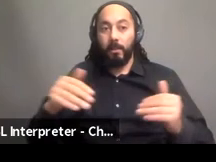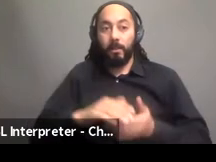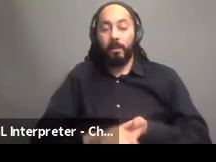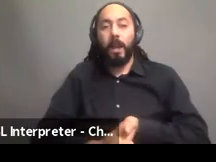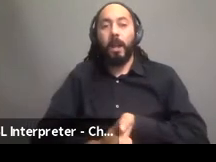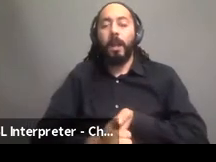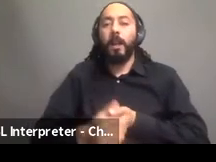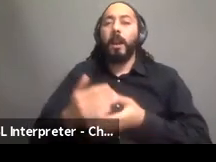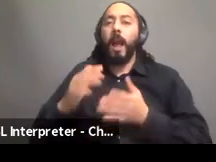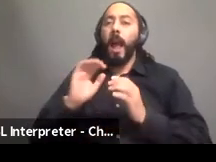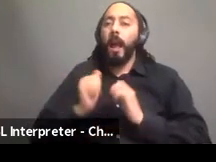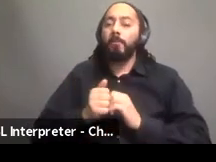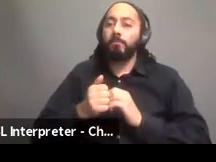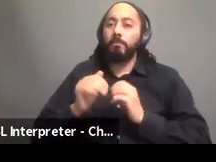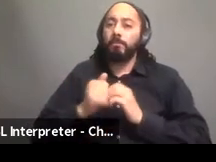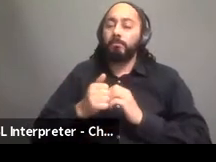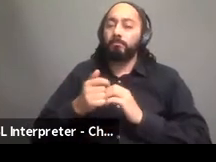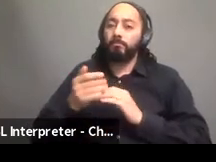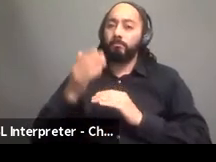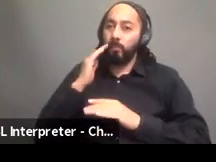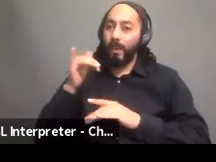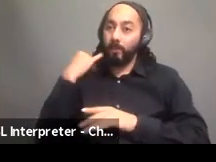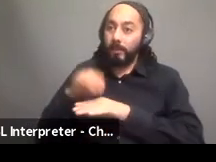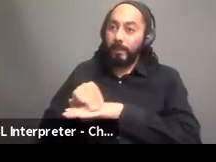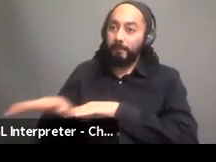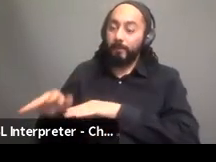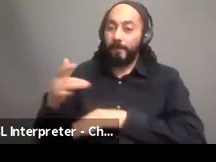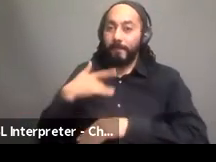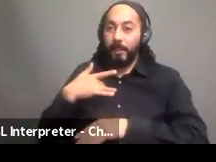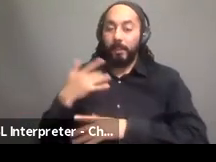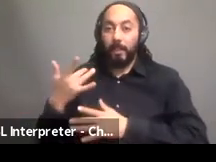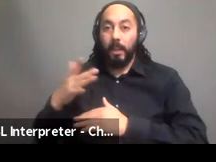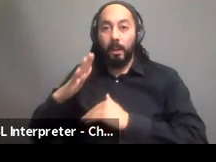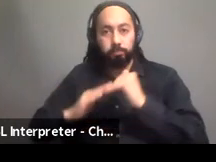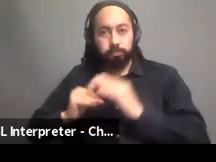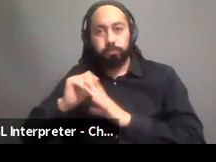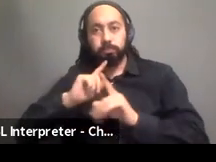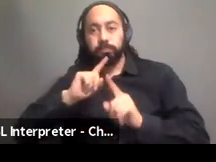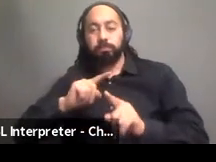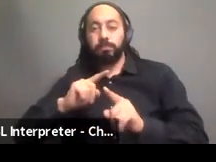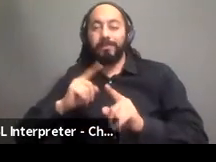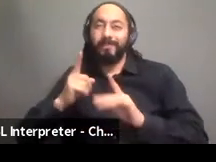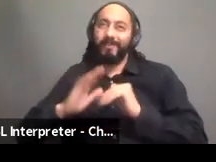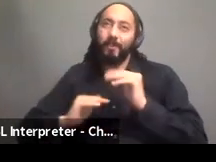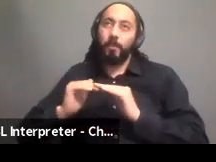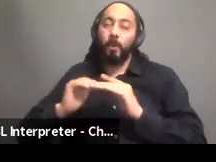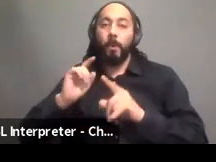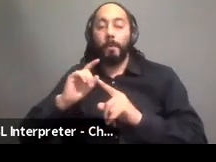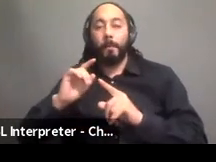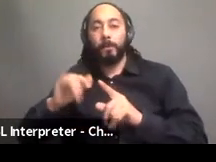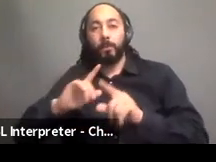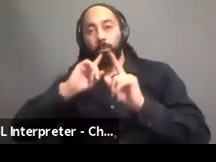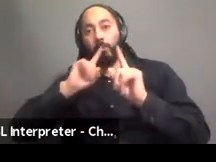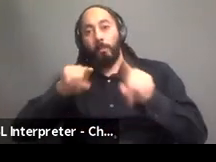may influence whether or not she feels, I guess, comfortable, if I could use that term, to report what